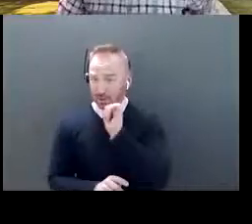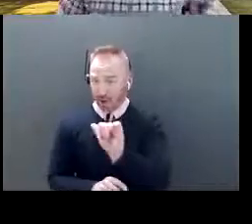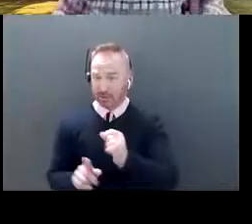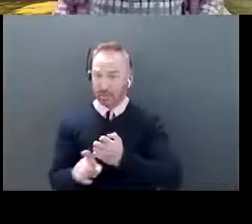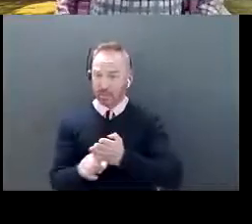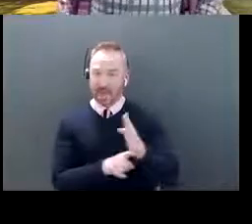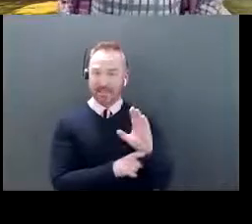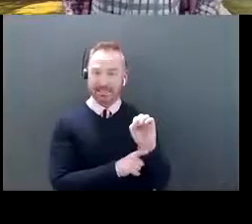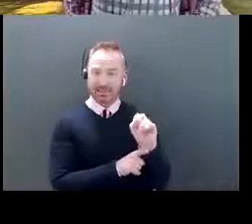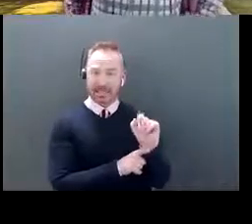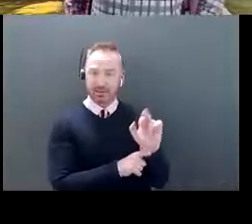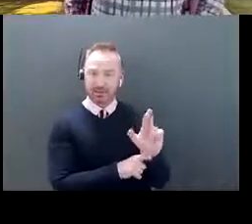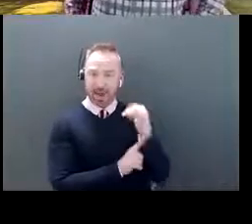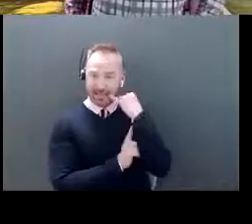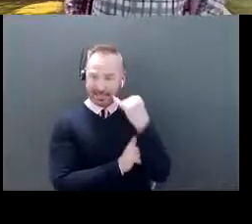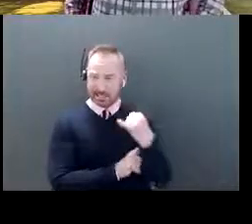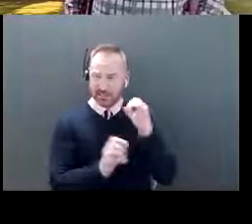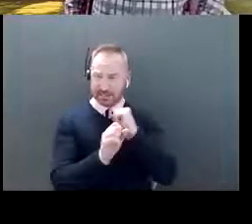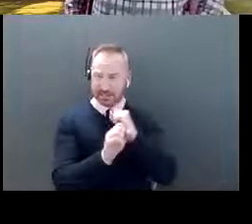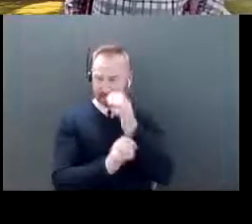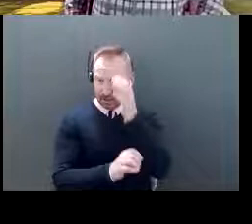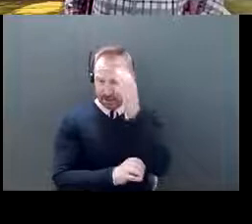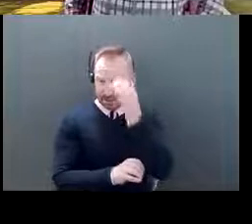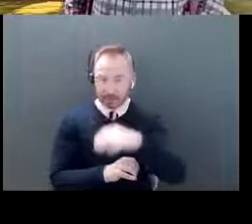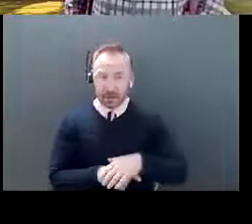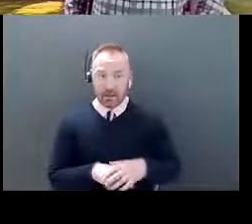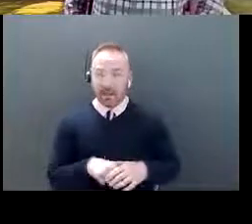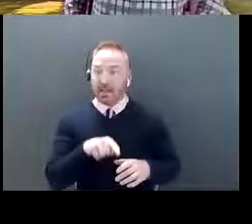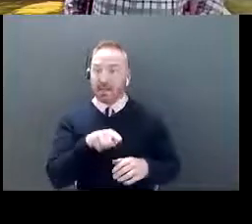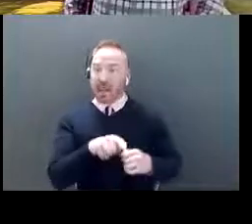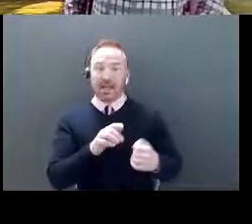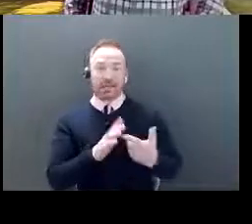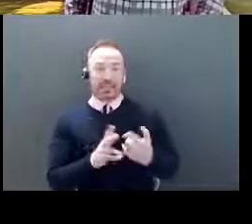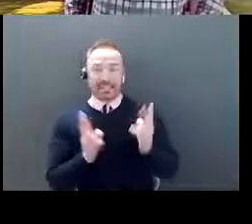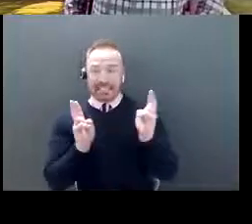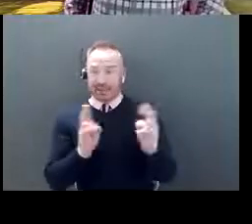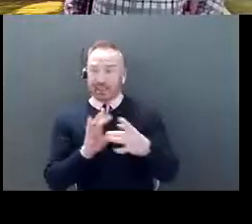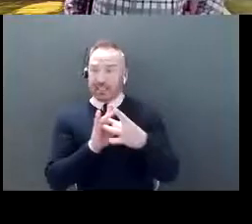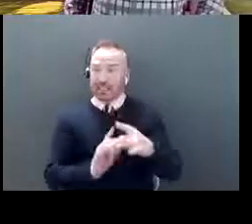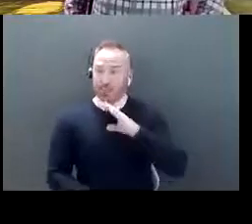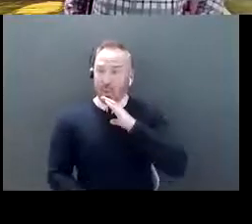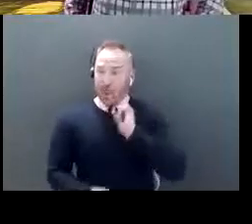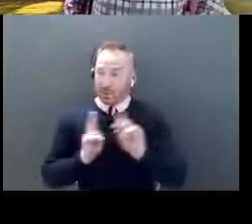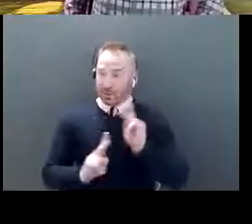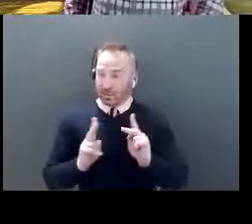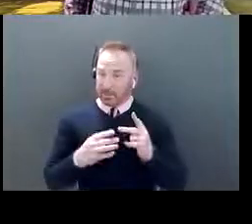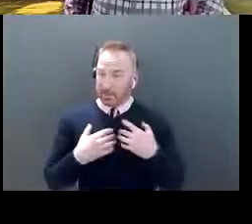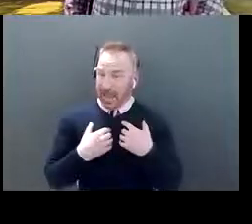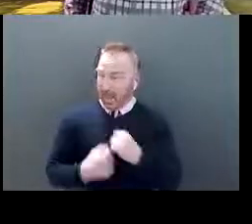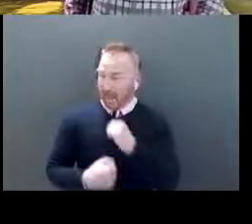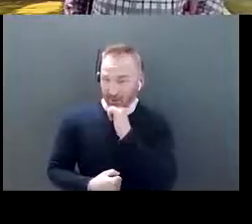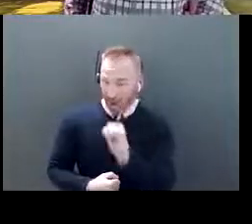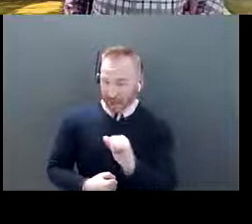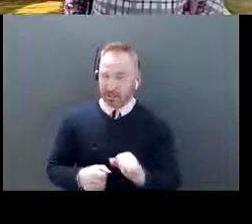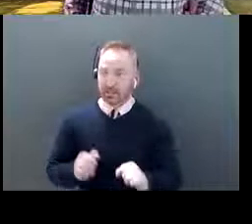of it. It hasn't been considered a health issue for older people. And so it kind of sits apart from the traditional scope